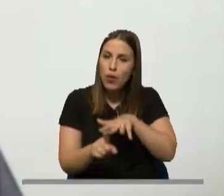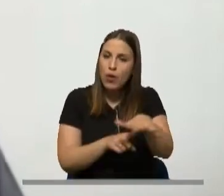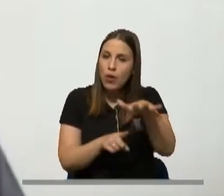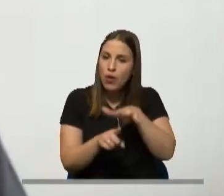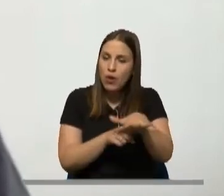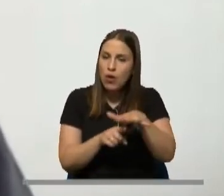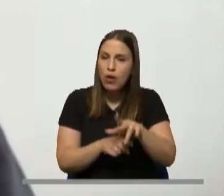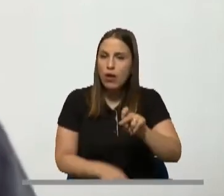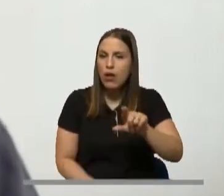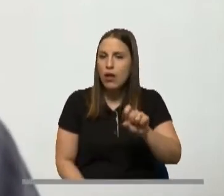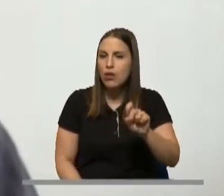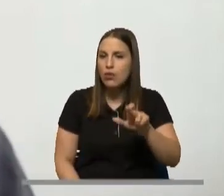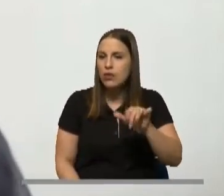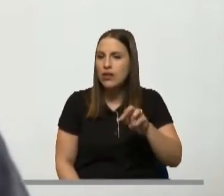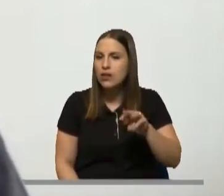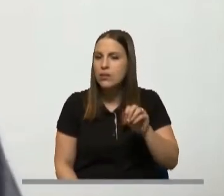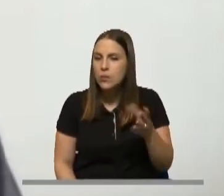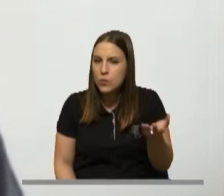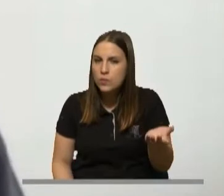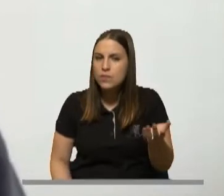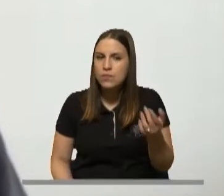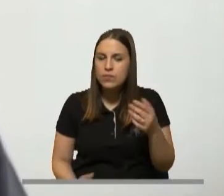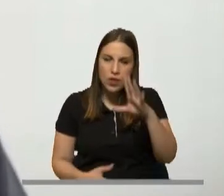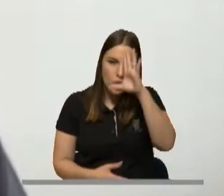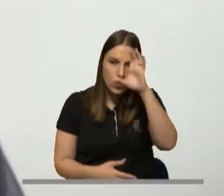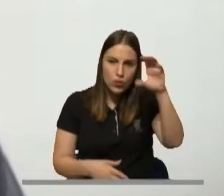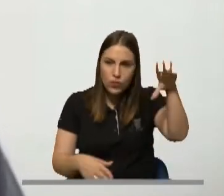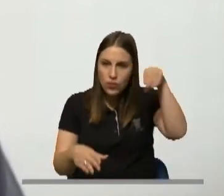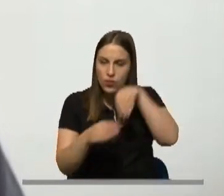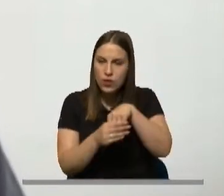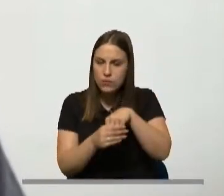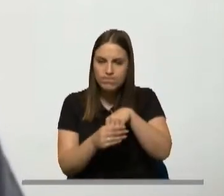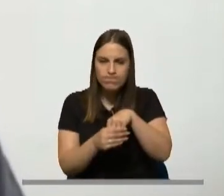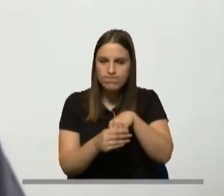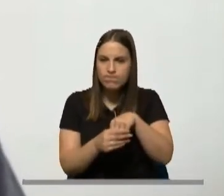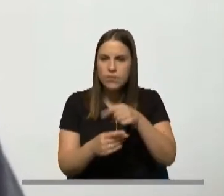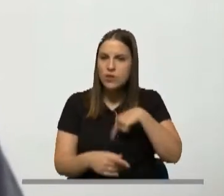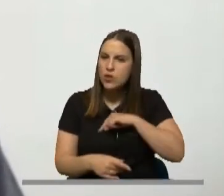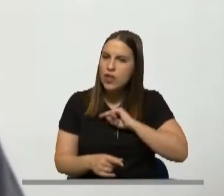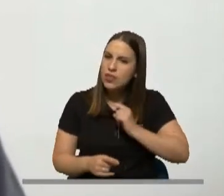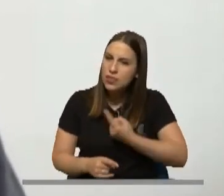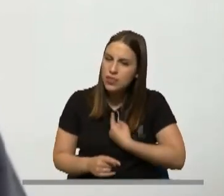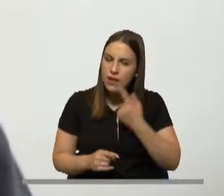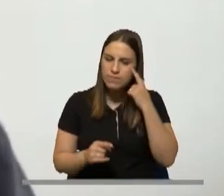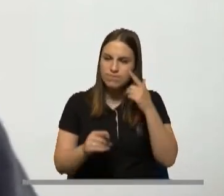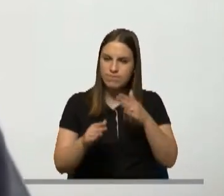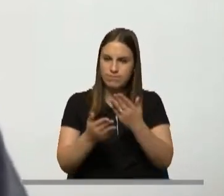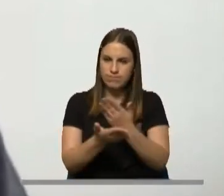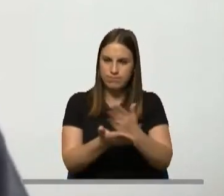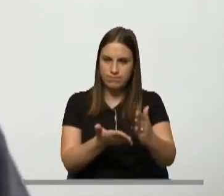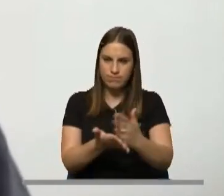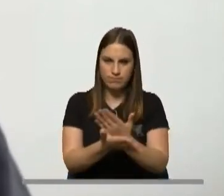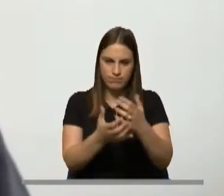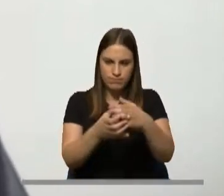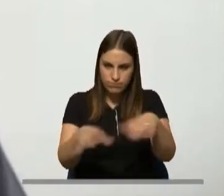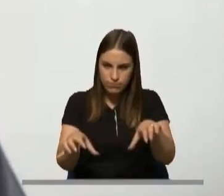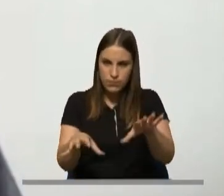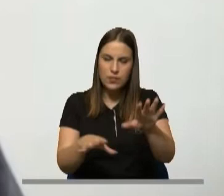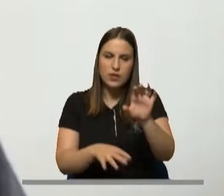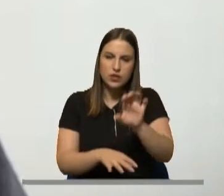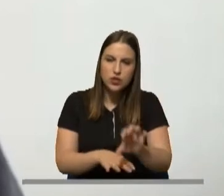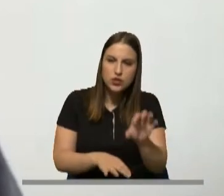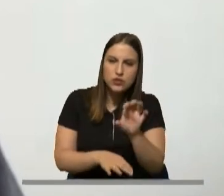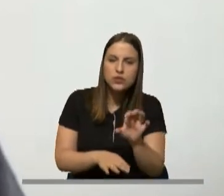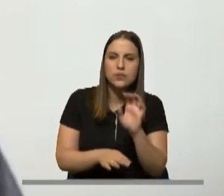procedures are introduced into government, we must establish the spaces and modes that